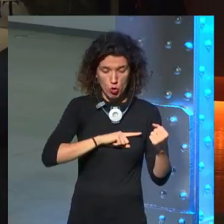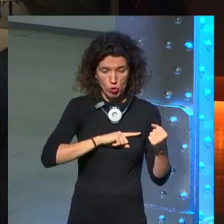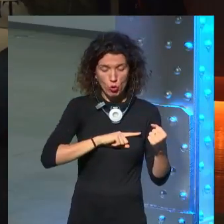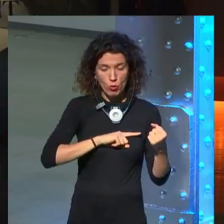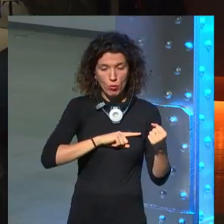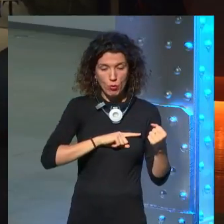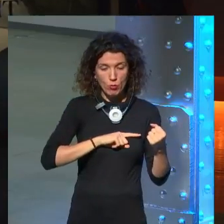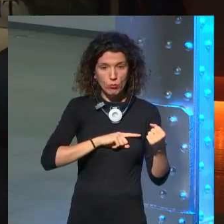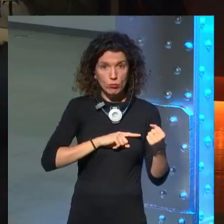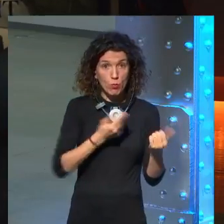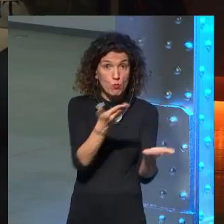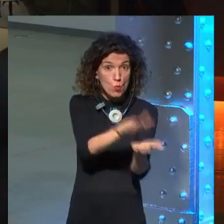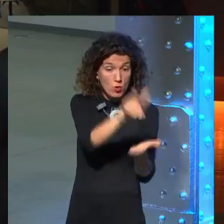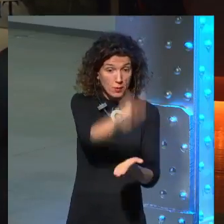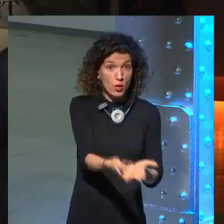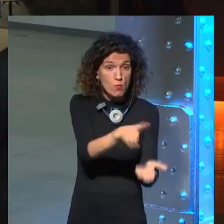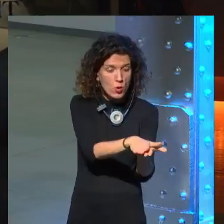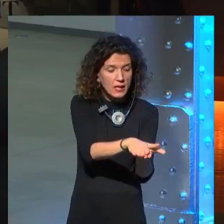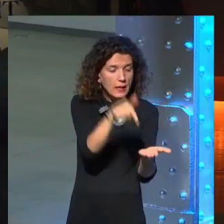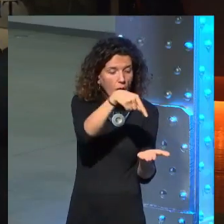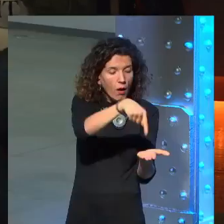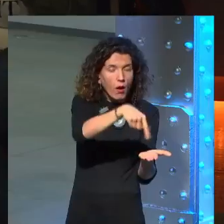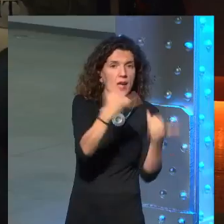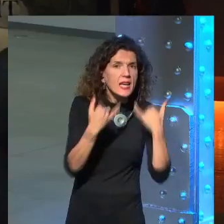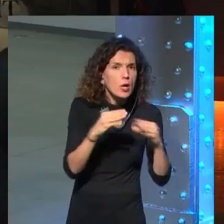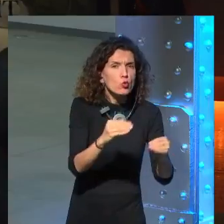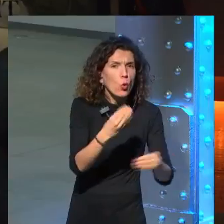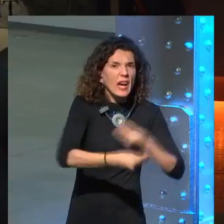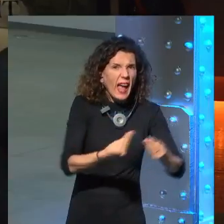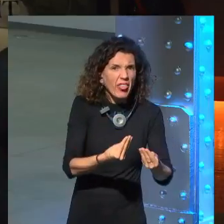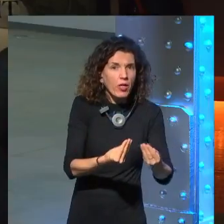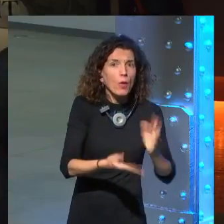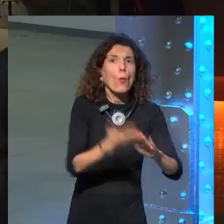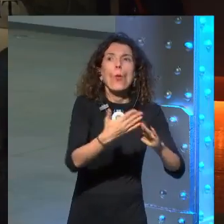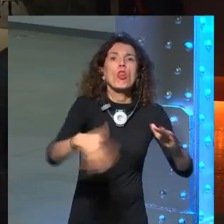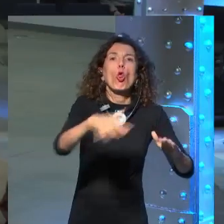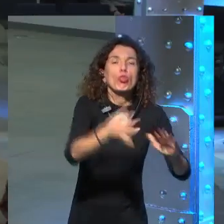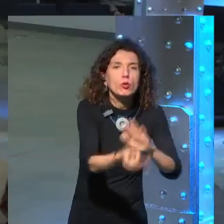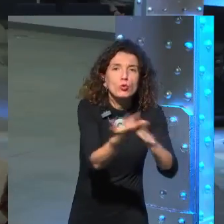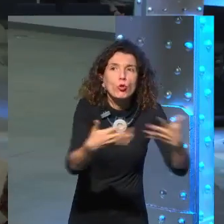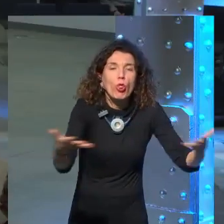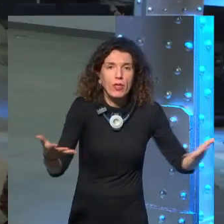energy that we have when someone passes away. What happens with that energy?